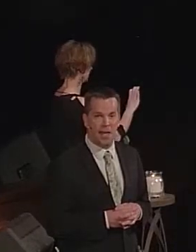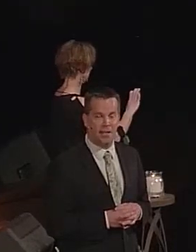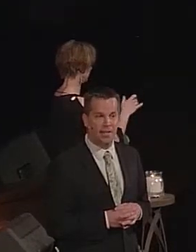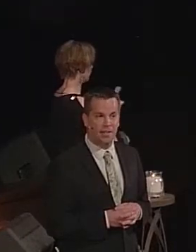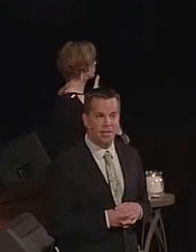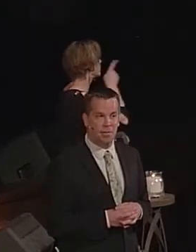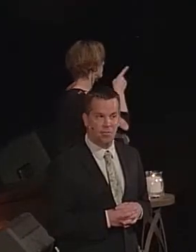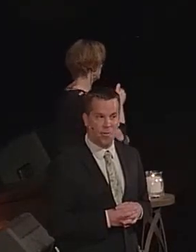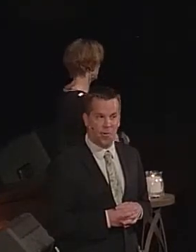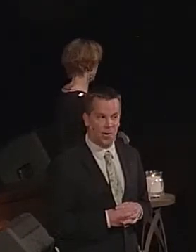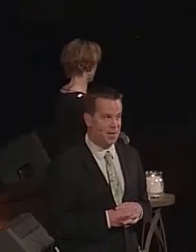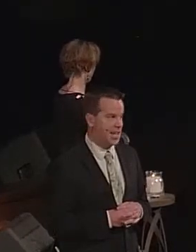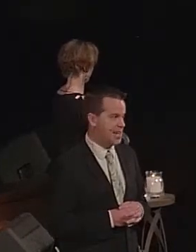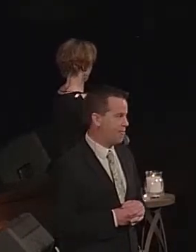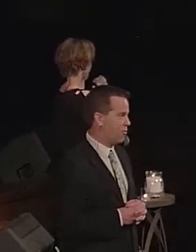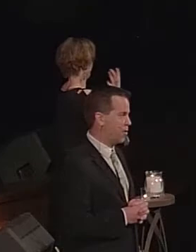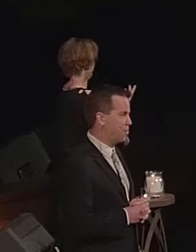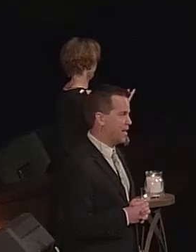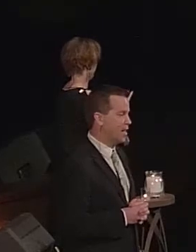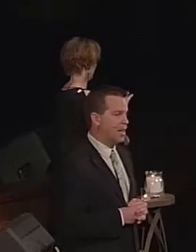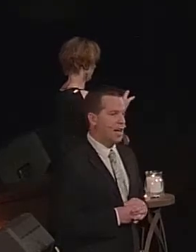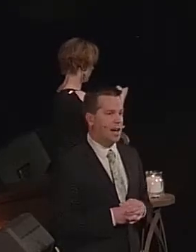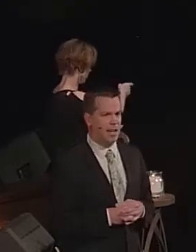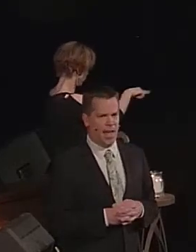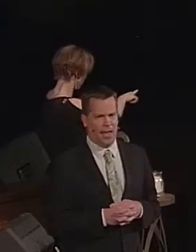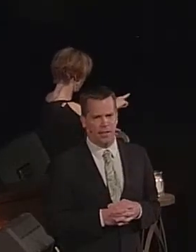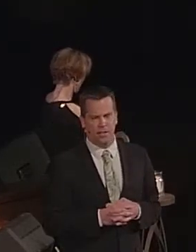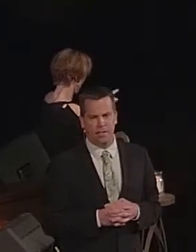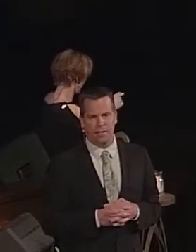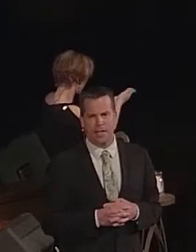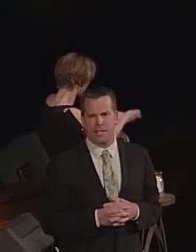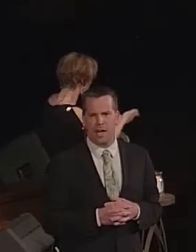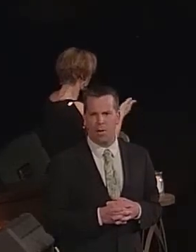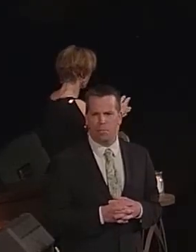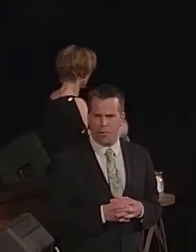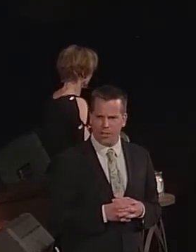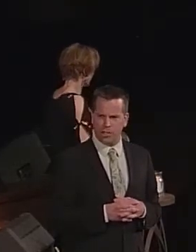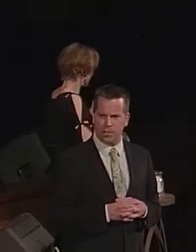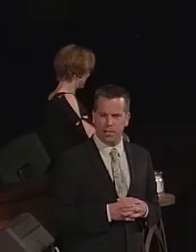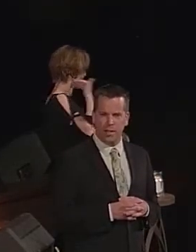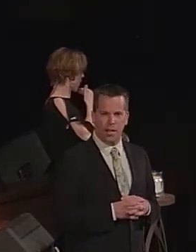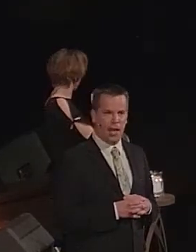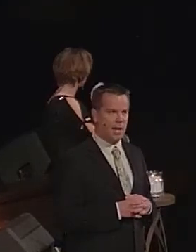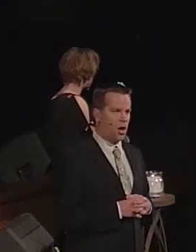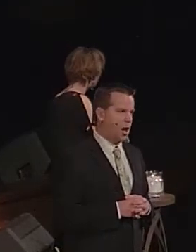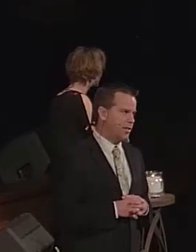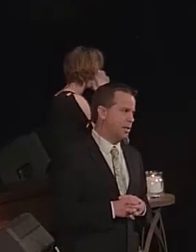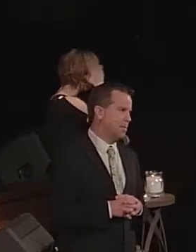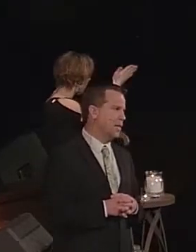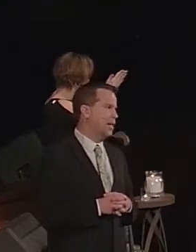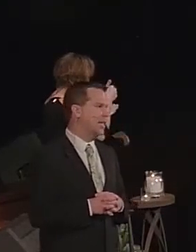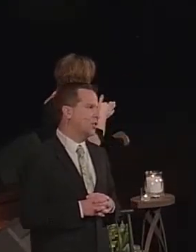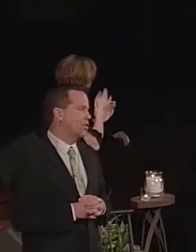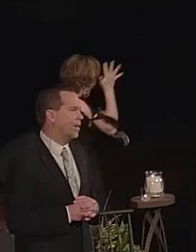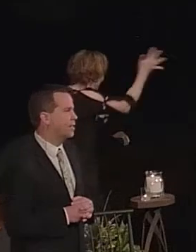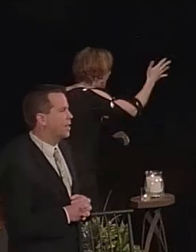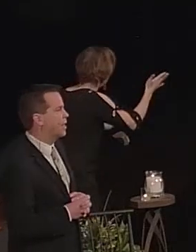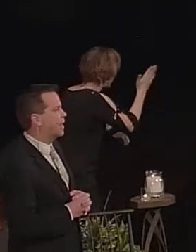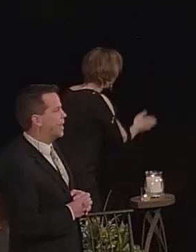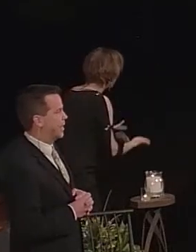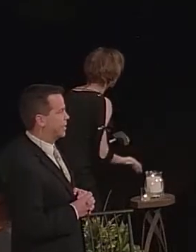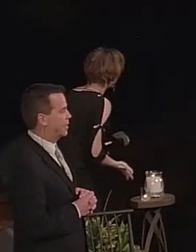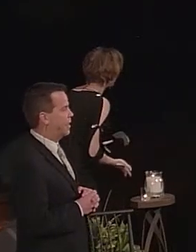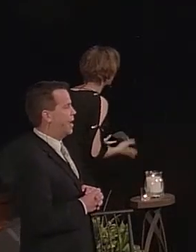never been before and never will be again. That's how precious and awesome each of